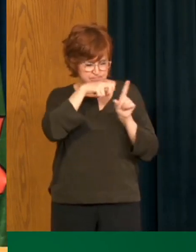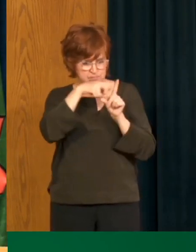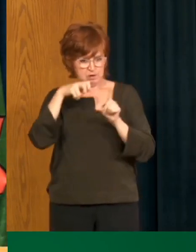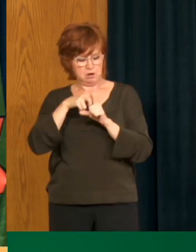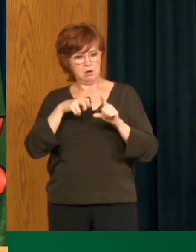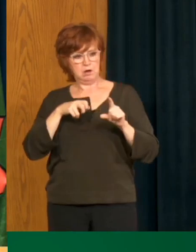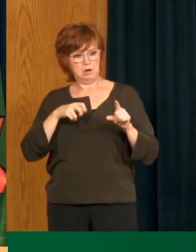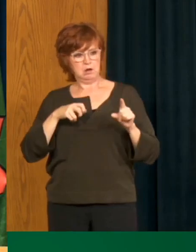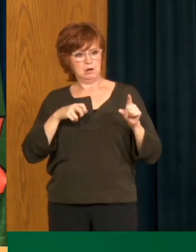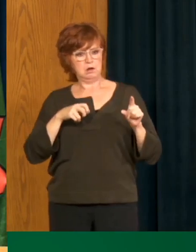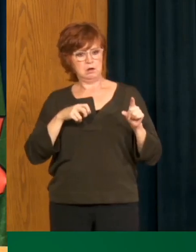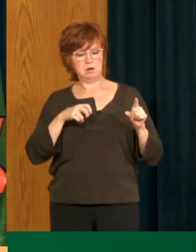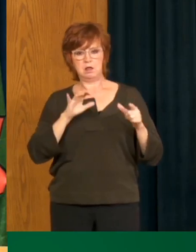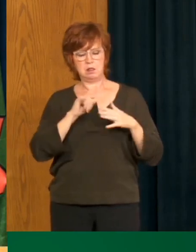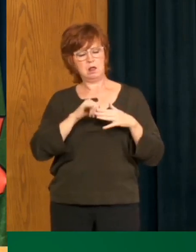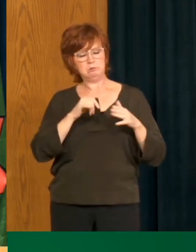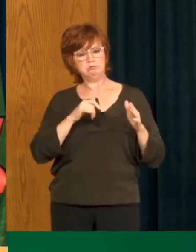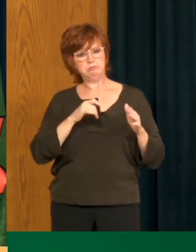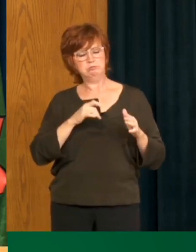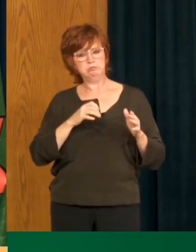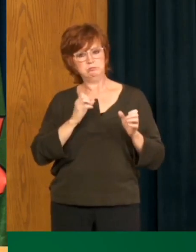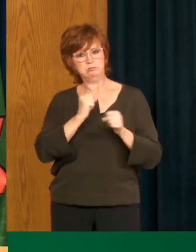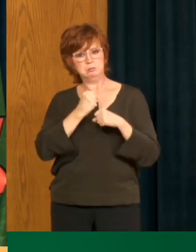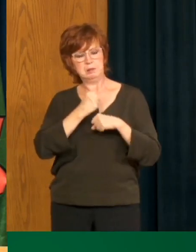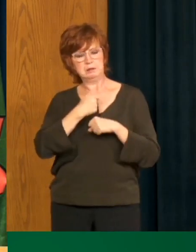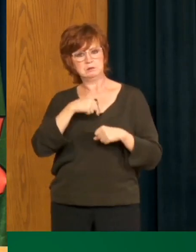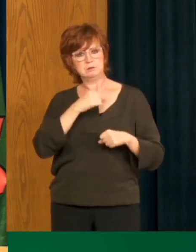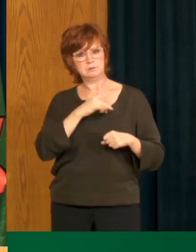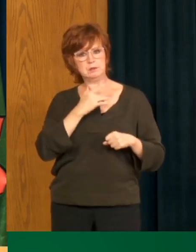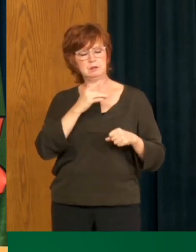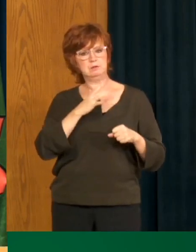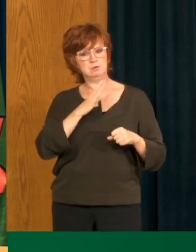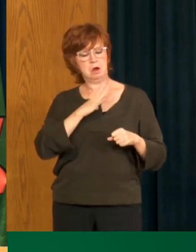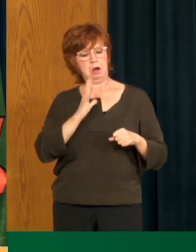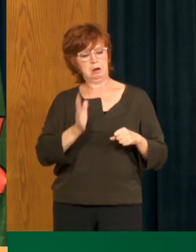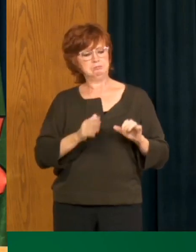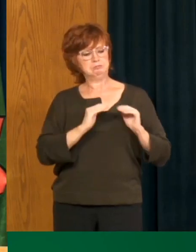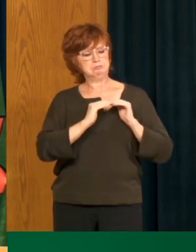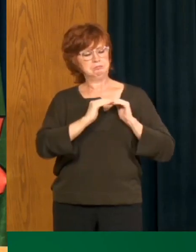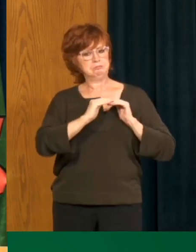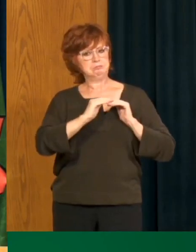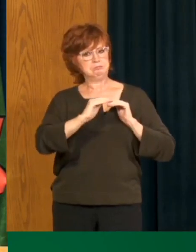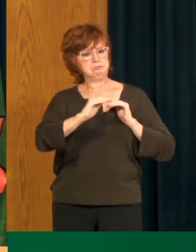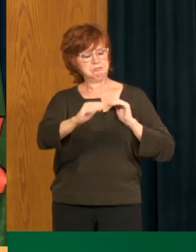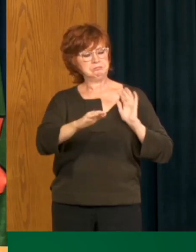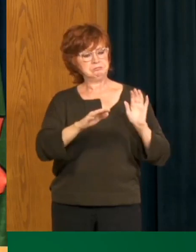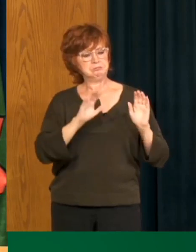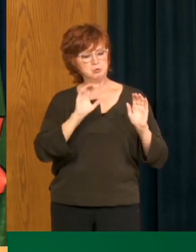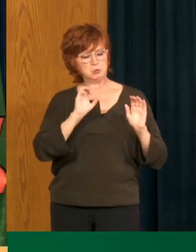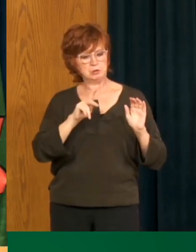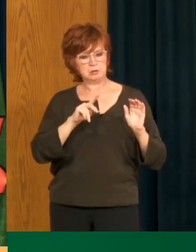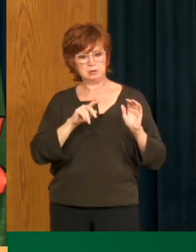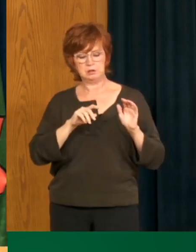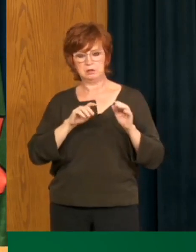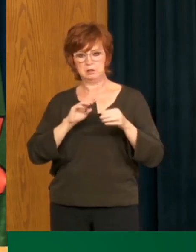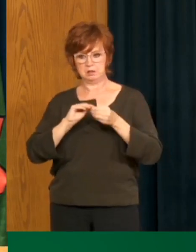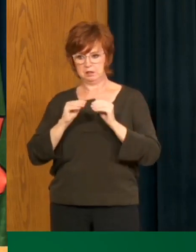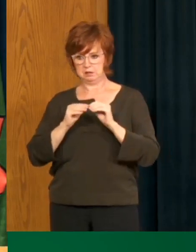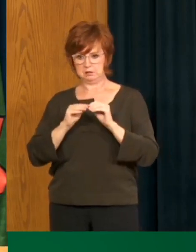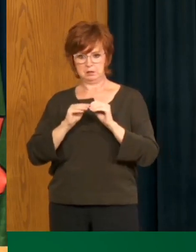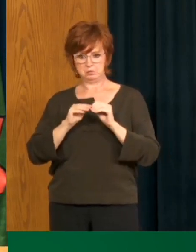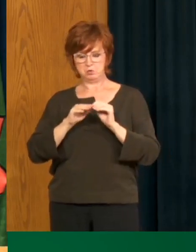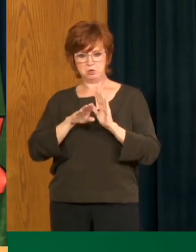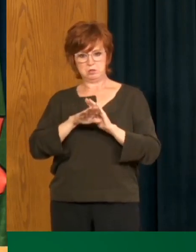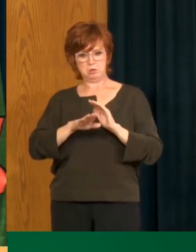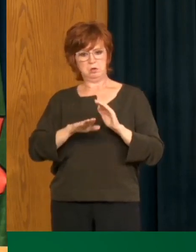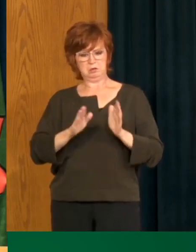alone being high should not be a cause of concern. And similarly, if our case numbers are low, it should not lead to any complacency that there's no COVID,